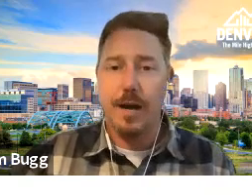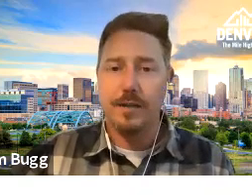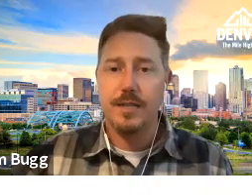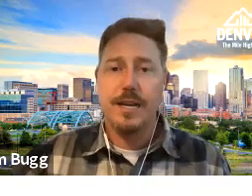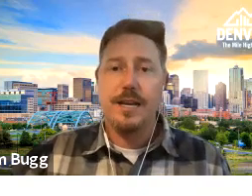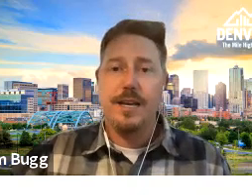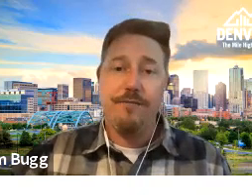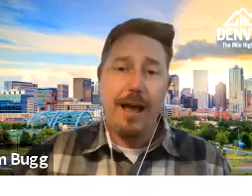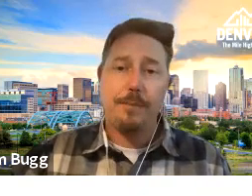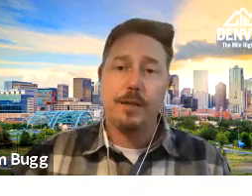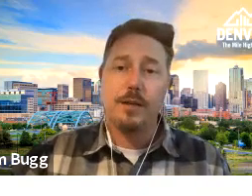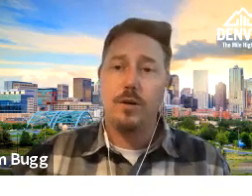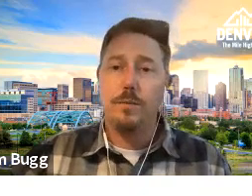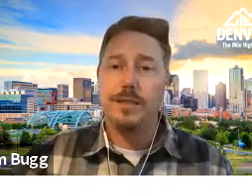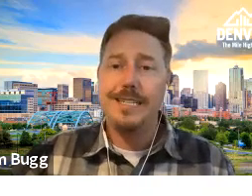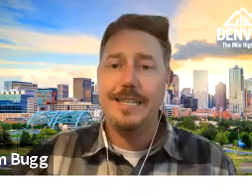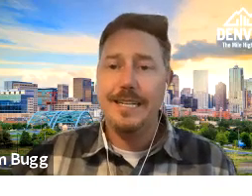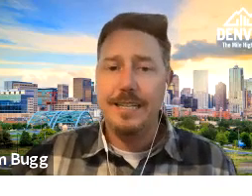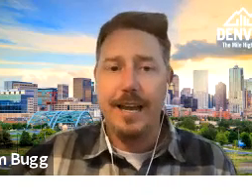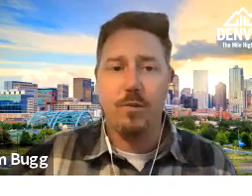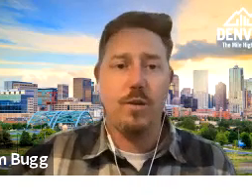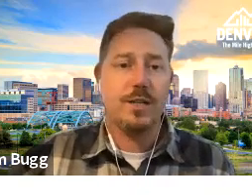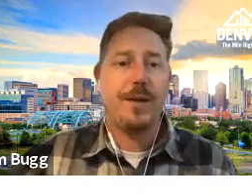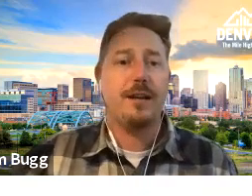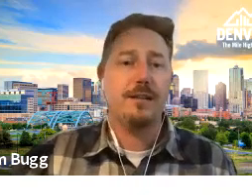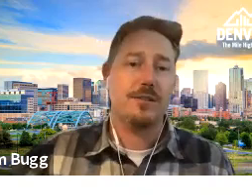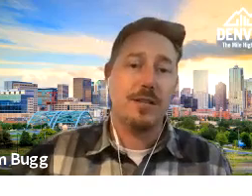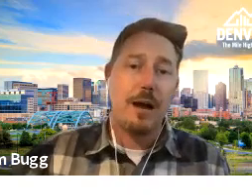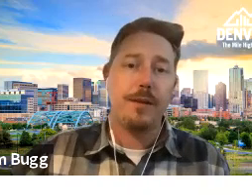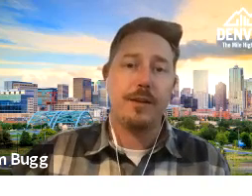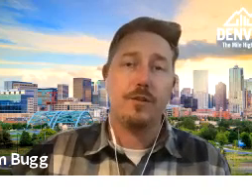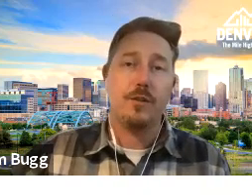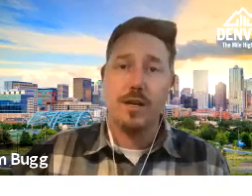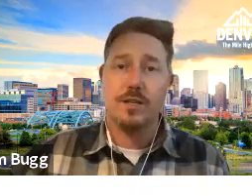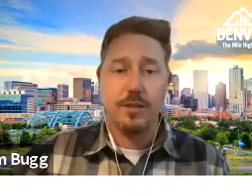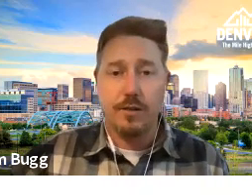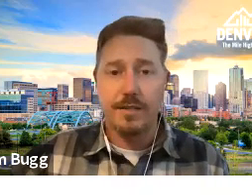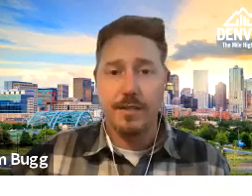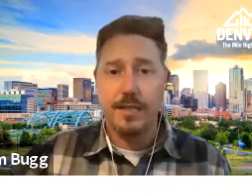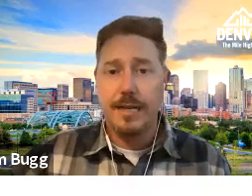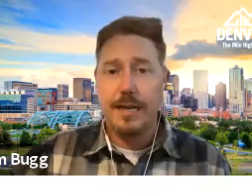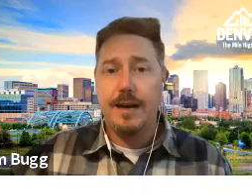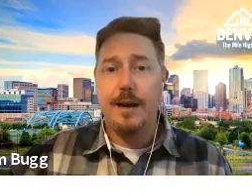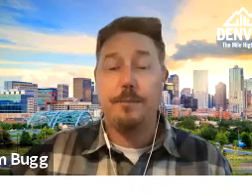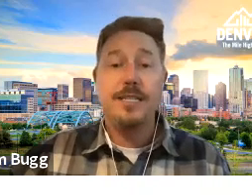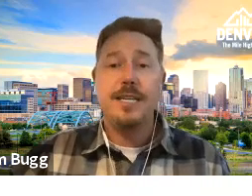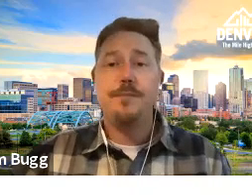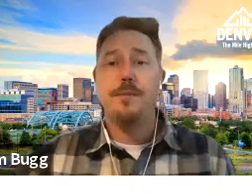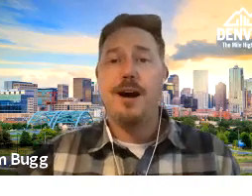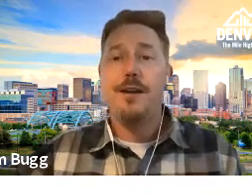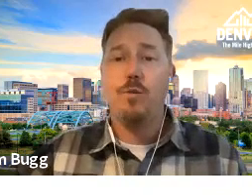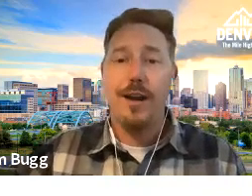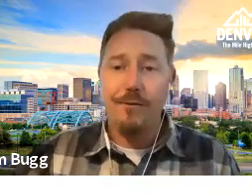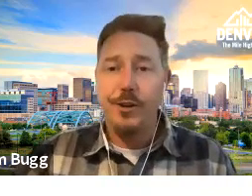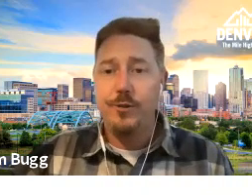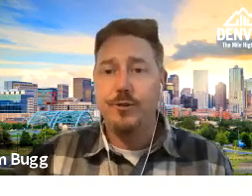answer box. If applicable, please indicate which panelist or topic your question addresses. Please keep in